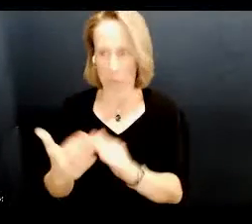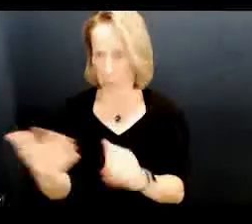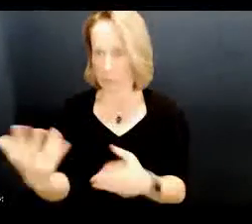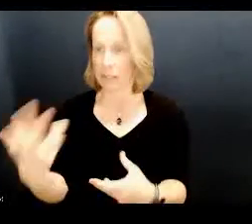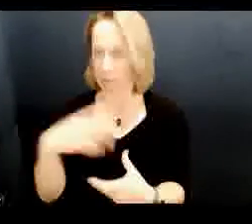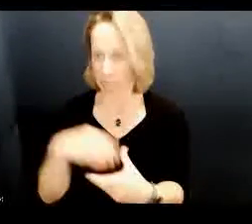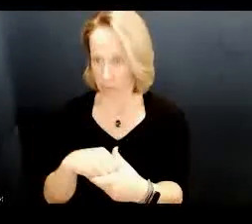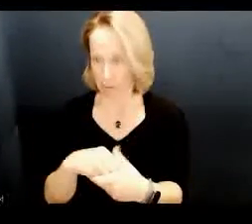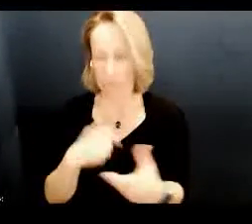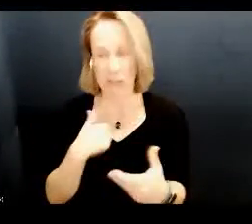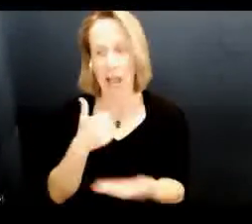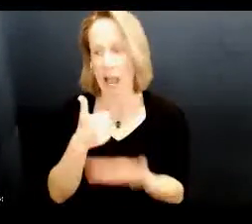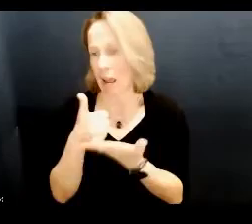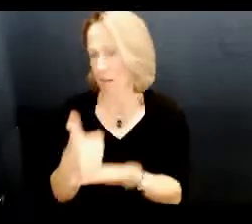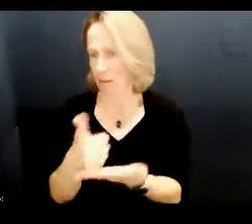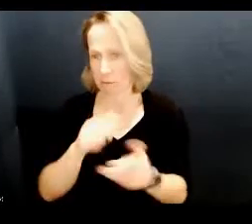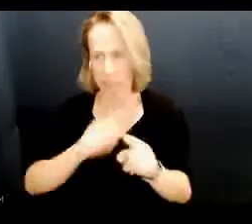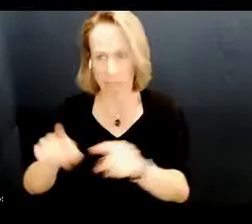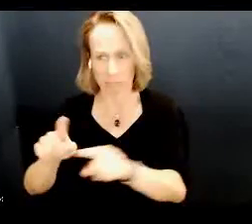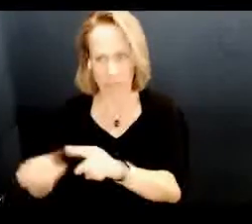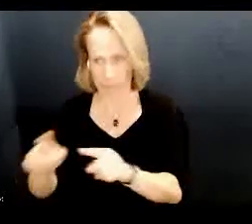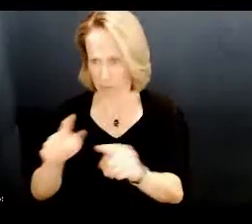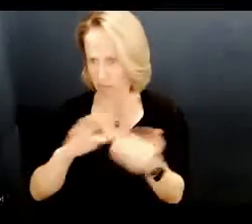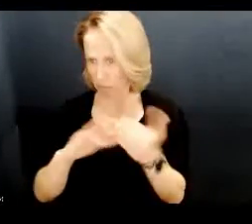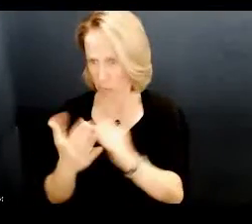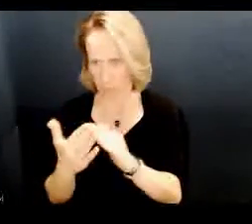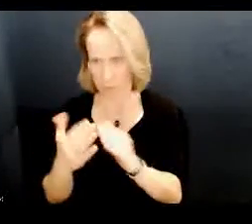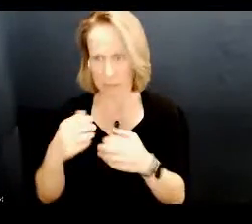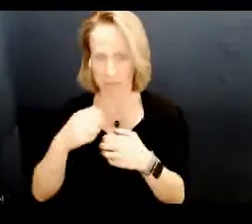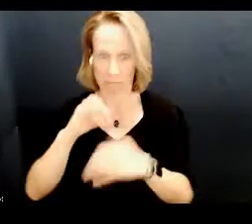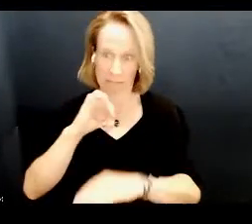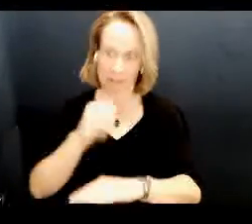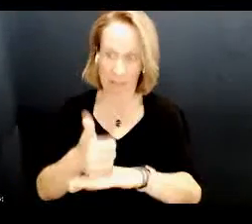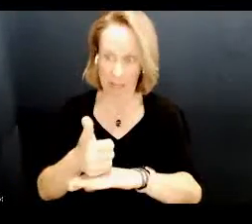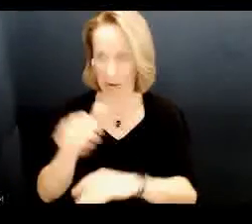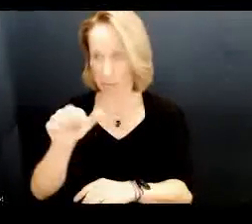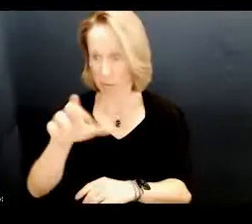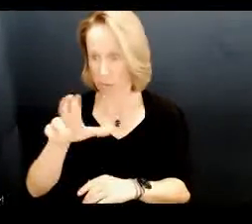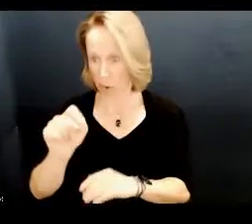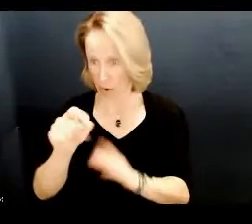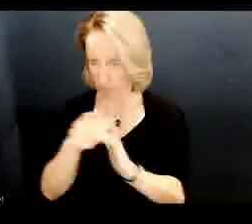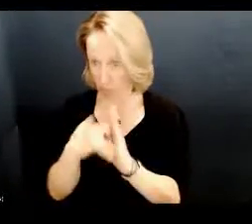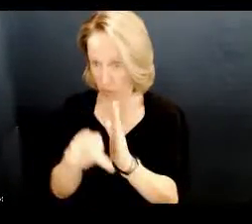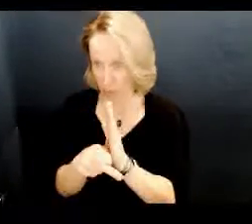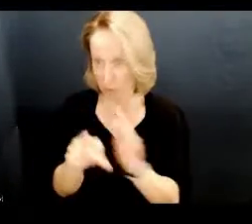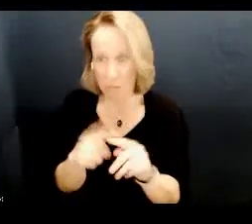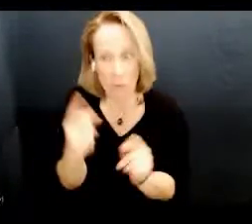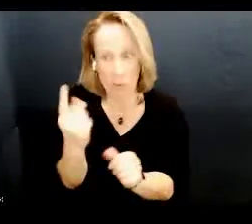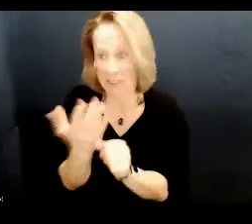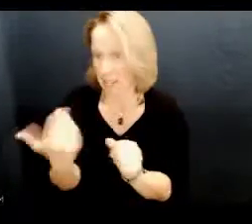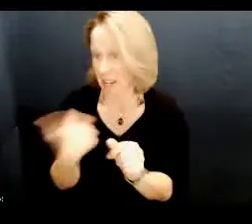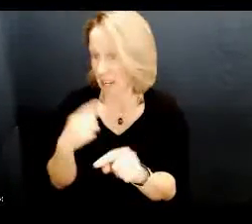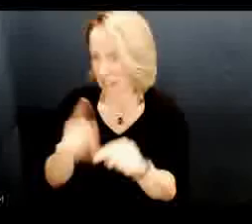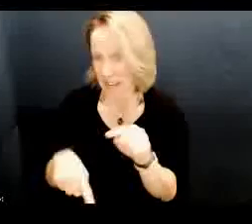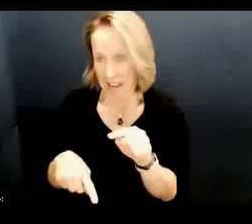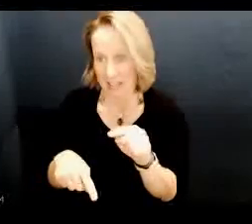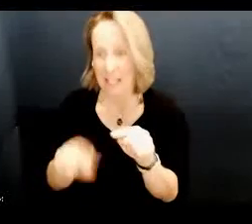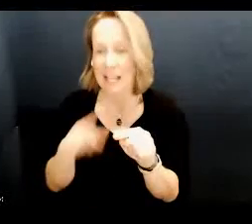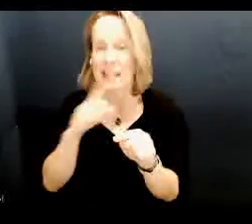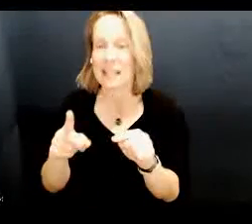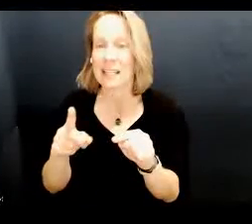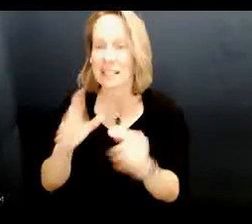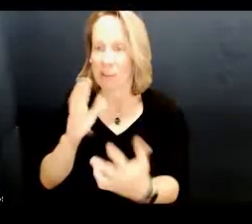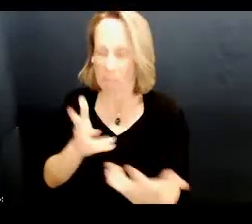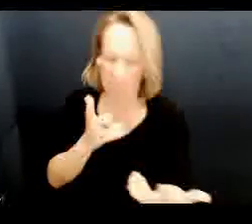different communities make SART protocols, but the one thing that I really cannot help with is making it community specific, right?